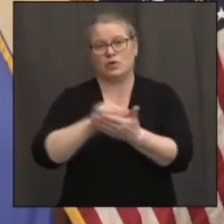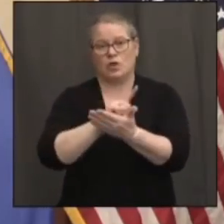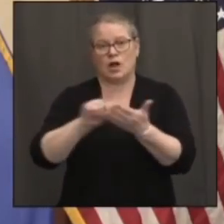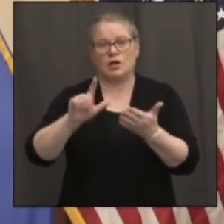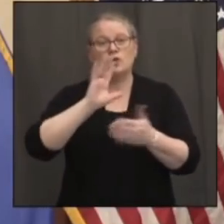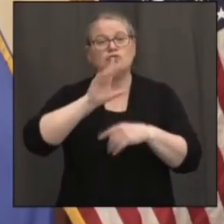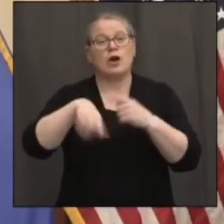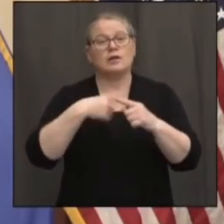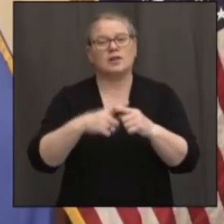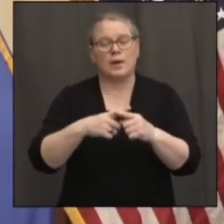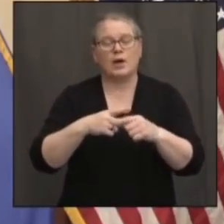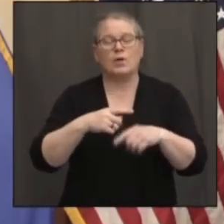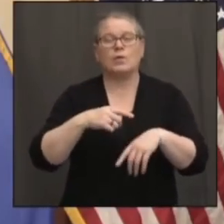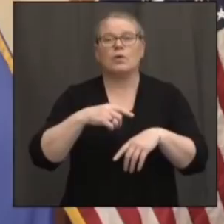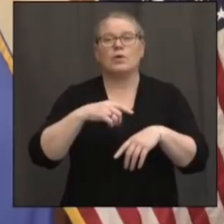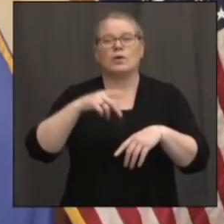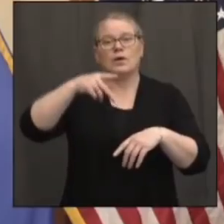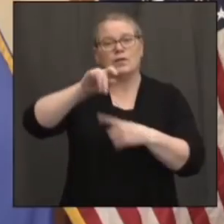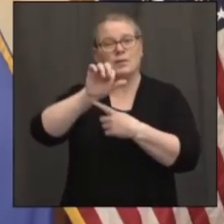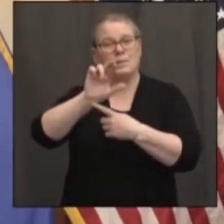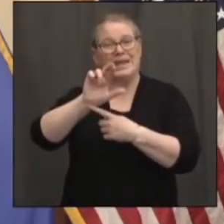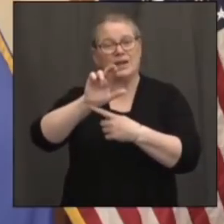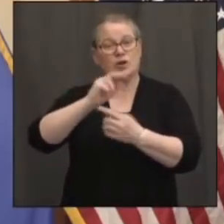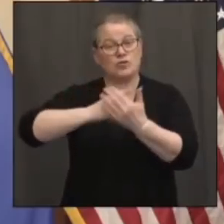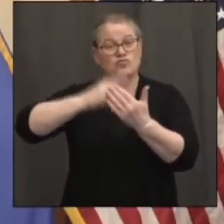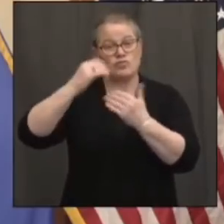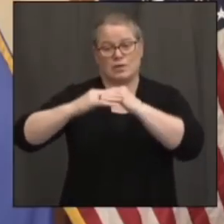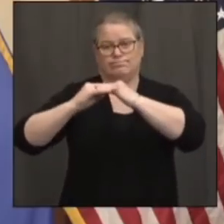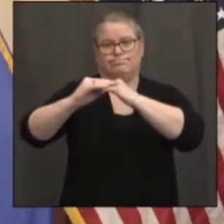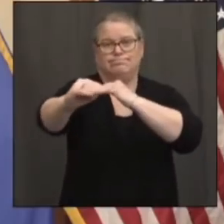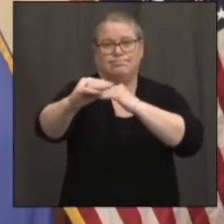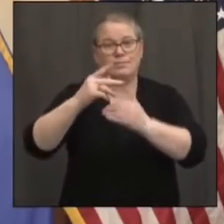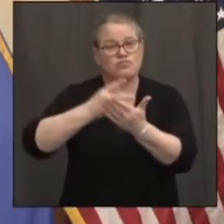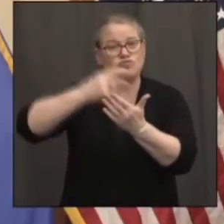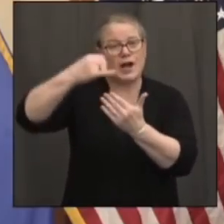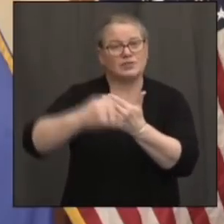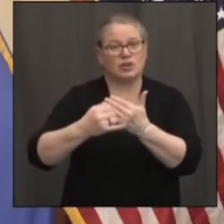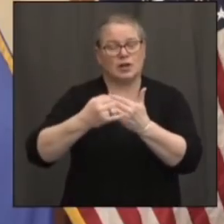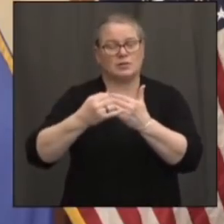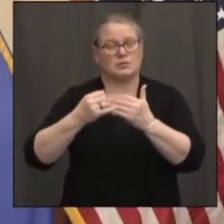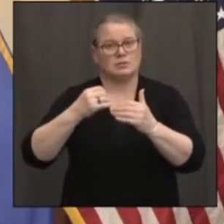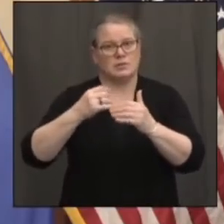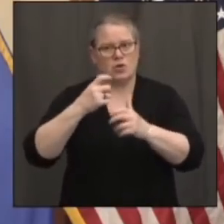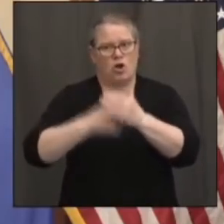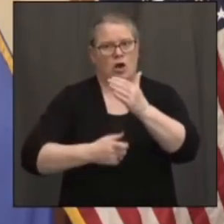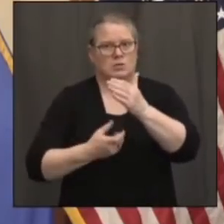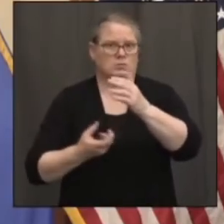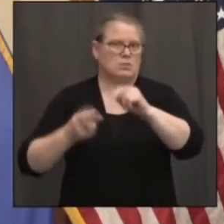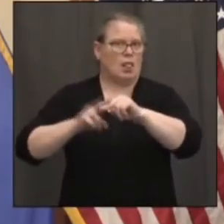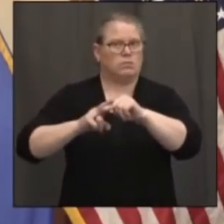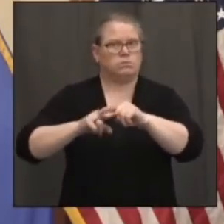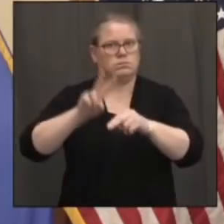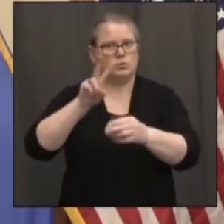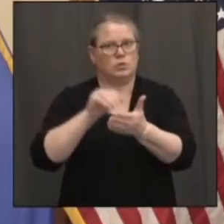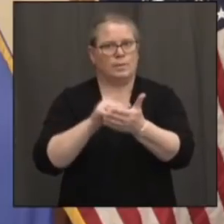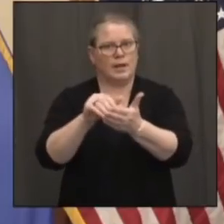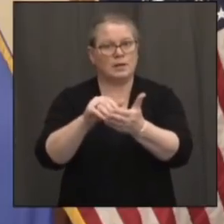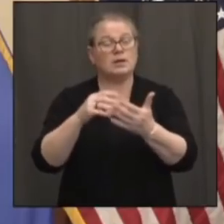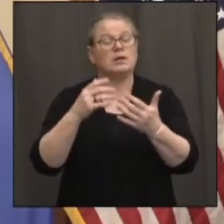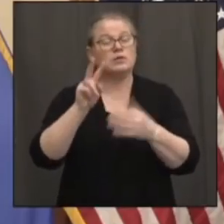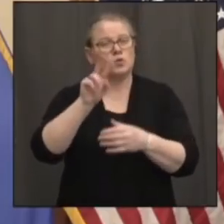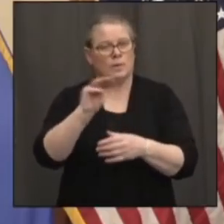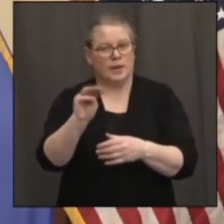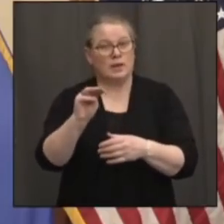$200 million. Now that an agreement has been reached between the city and the state, do you expect the state will pay for the added cost? And do you